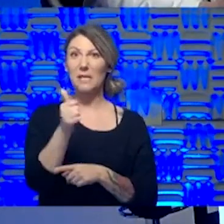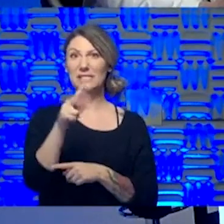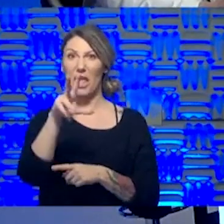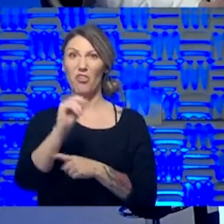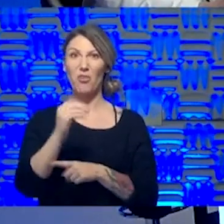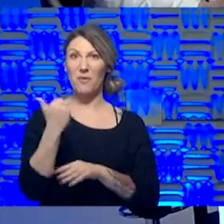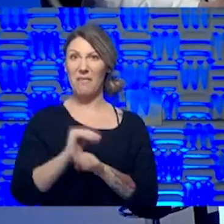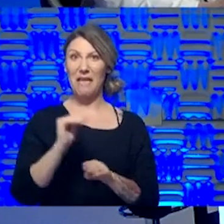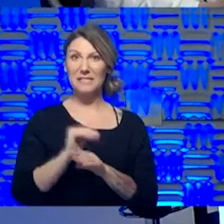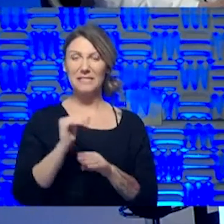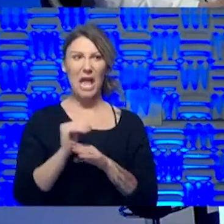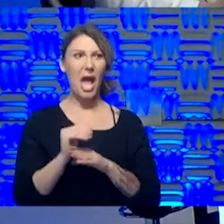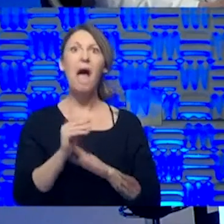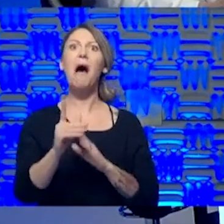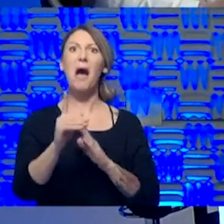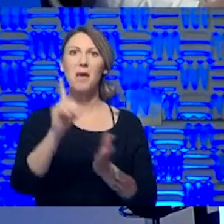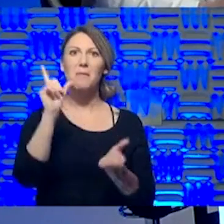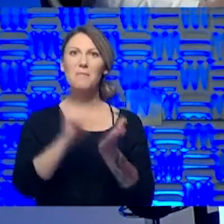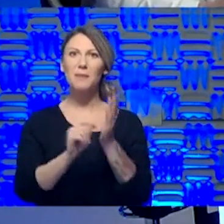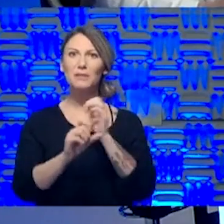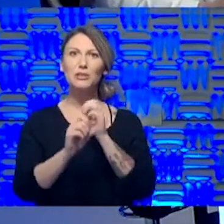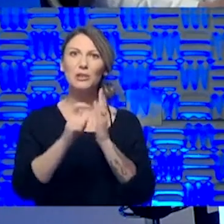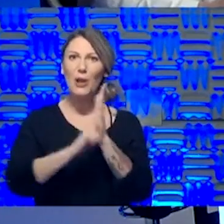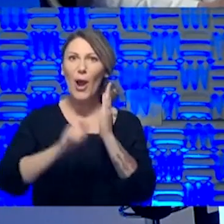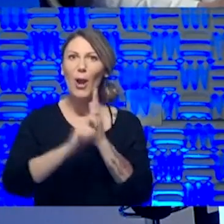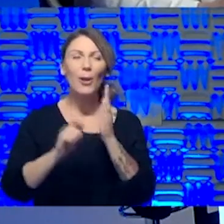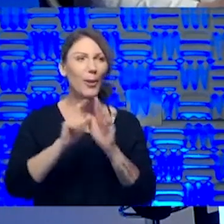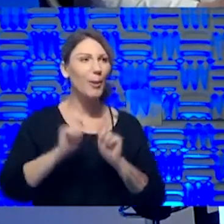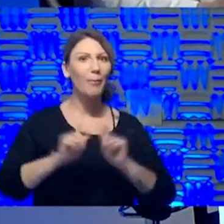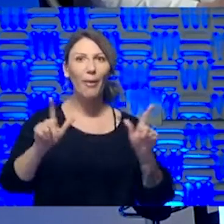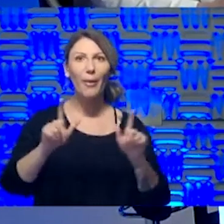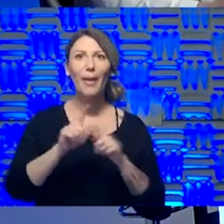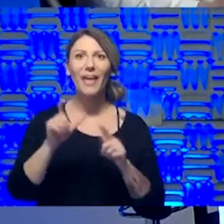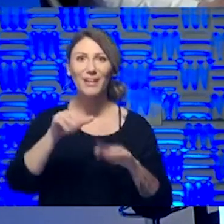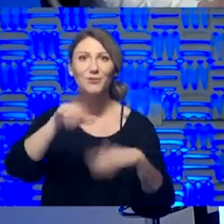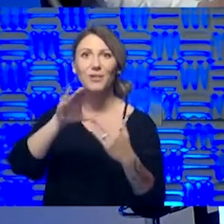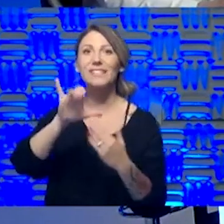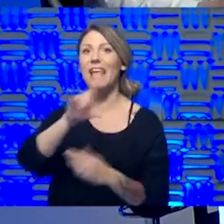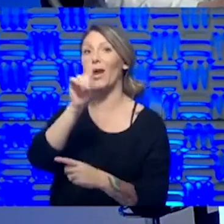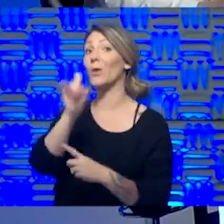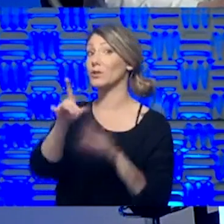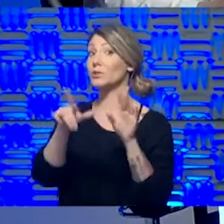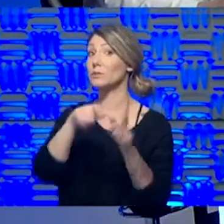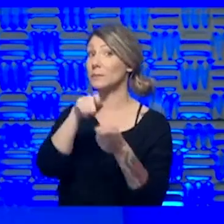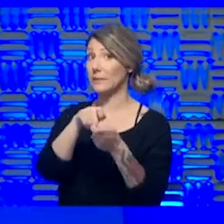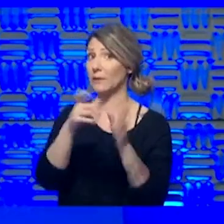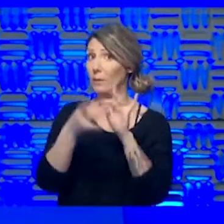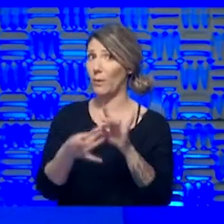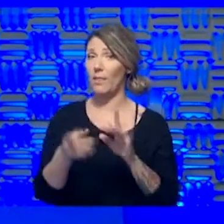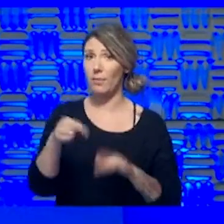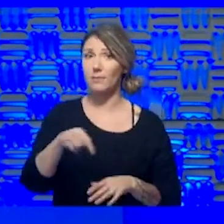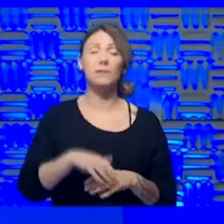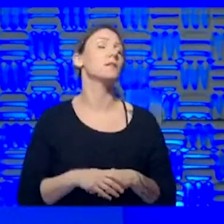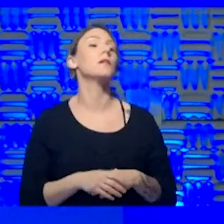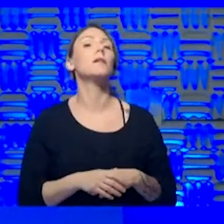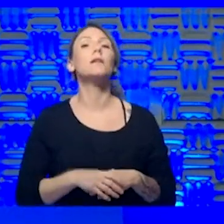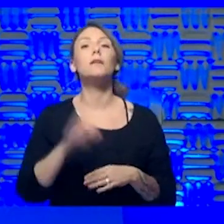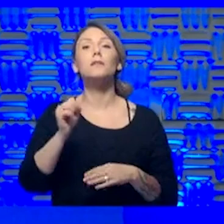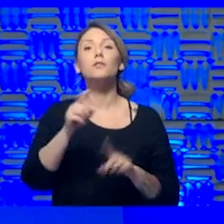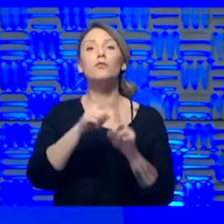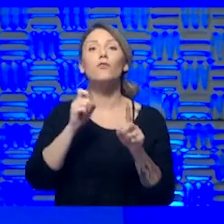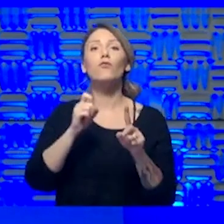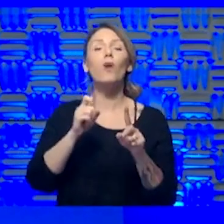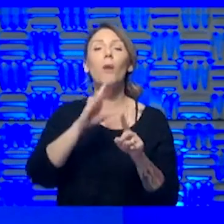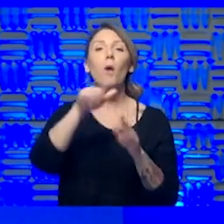this article just came out from the CDC, I think, or something, to talk about it and address this very question. Yeah, that's a great question. Certainly from the press